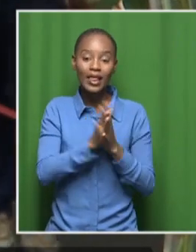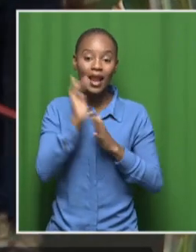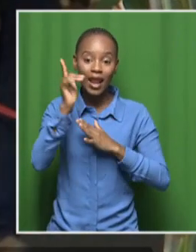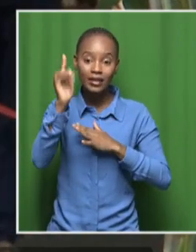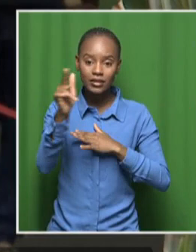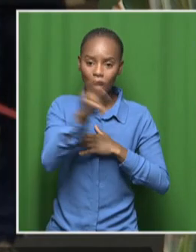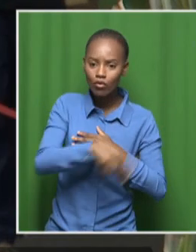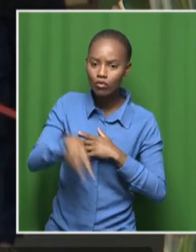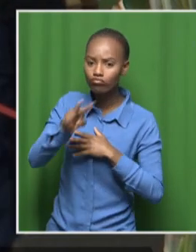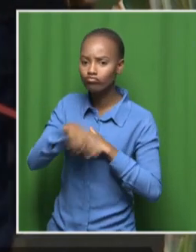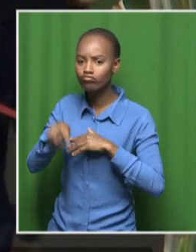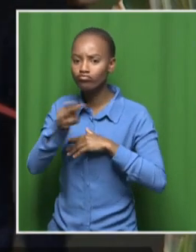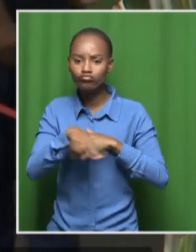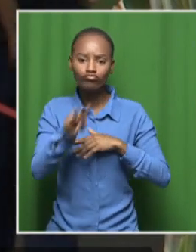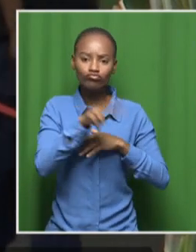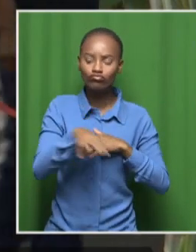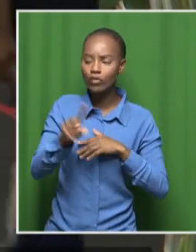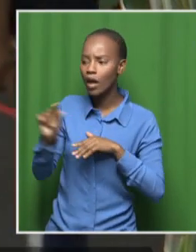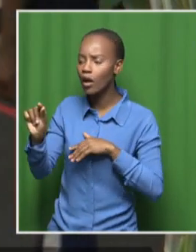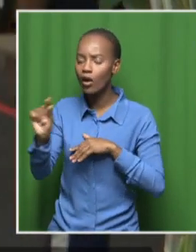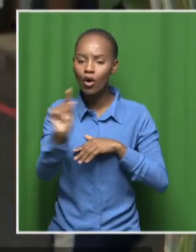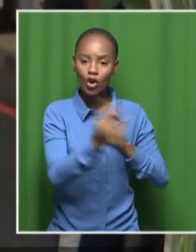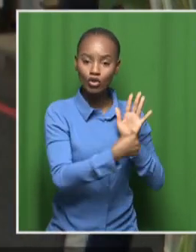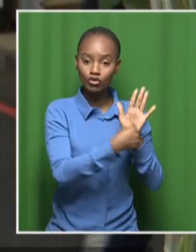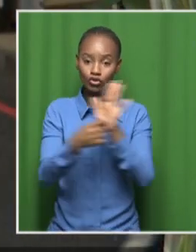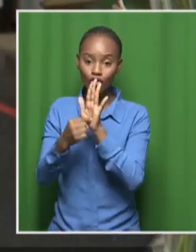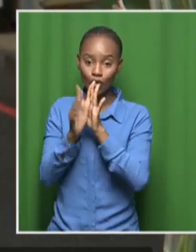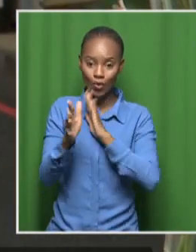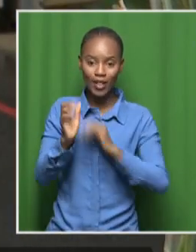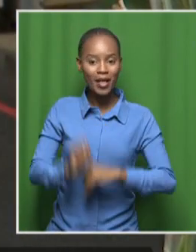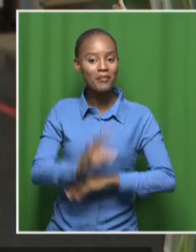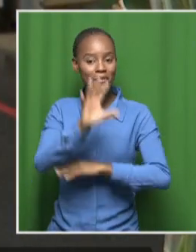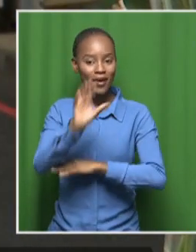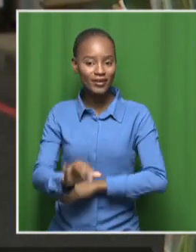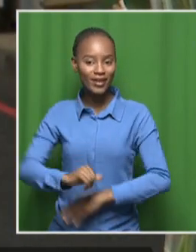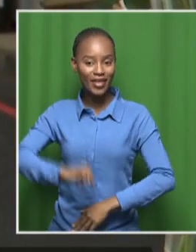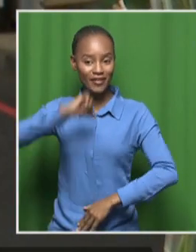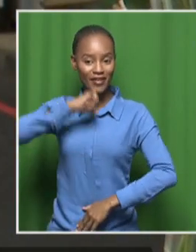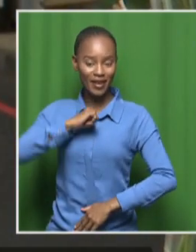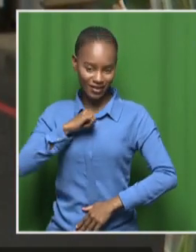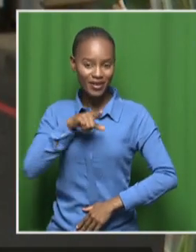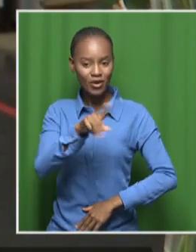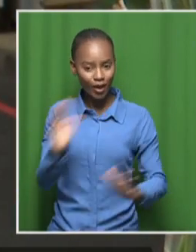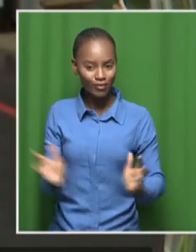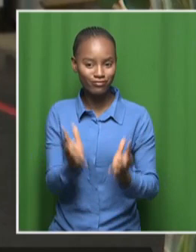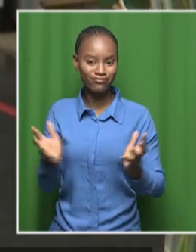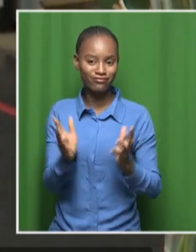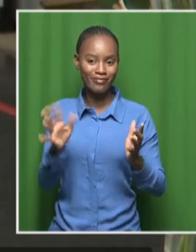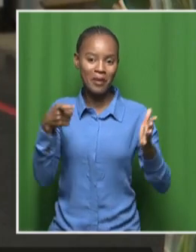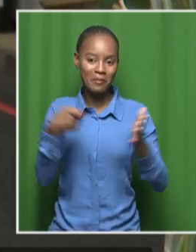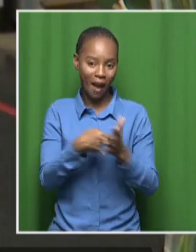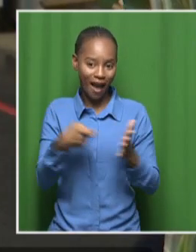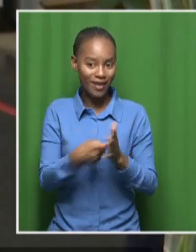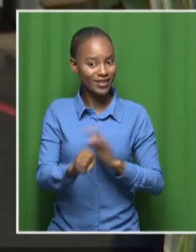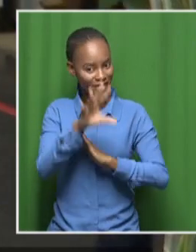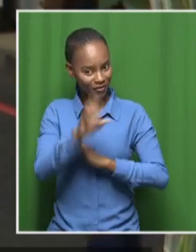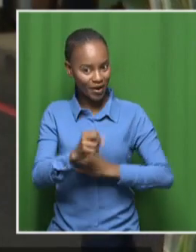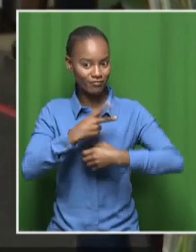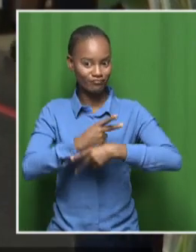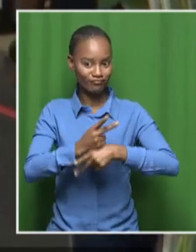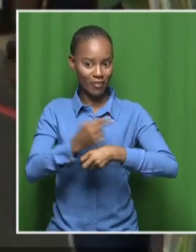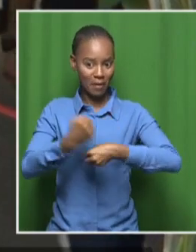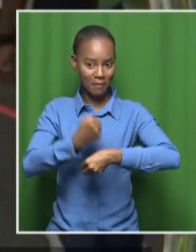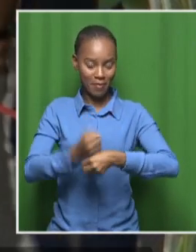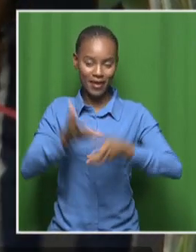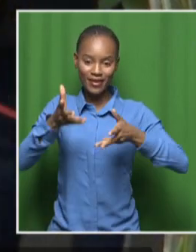at the Sandton Convention Centre. So Proudly South African, buy local. The Expo and Summit taking place today and tomorrow. But with that,